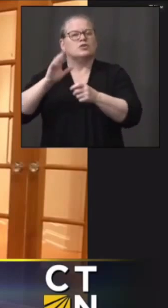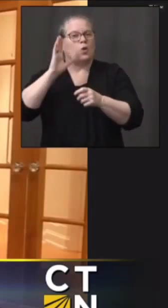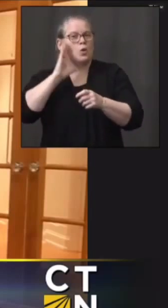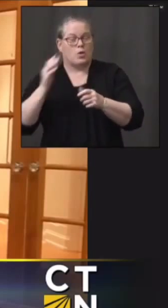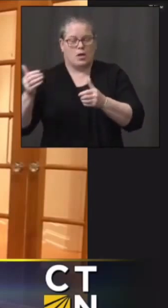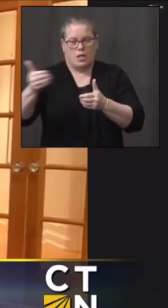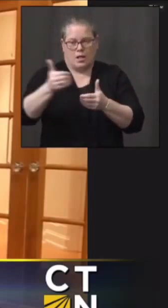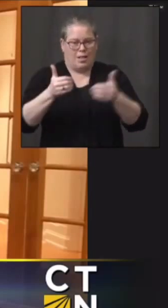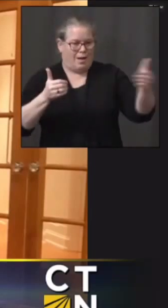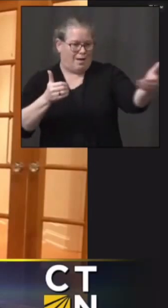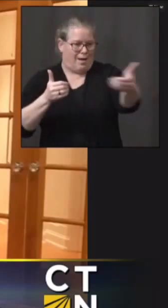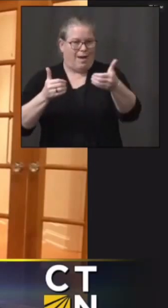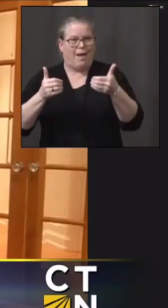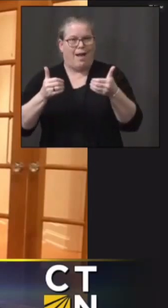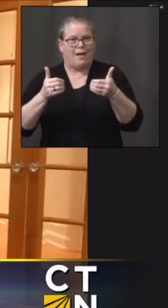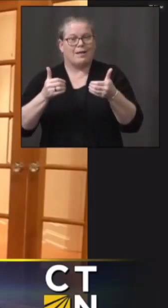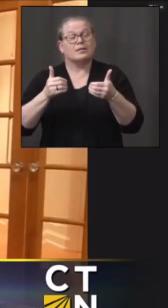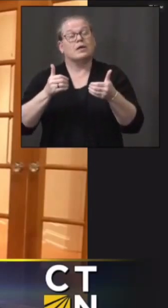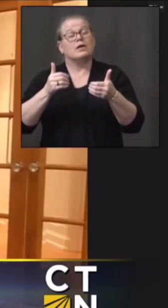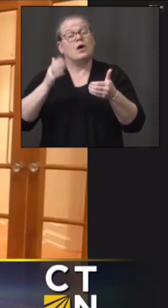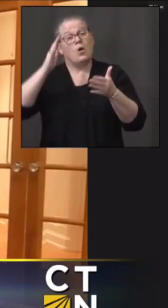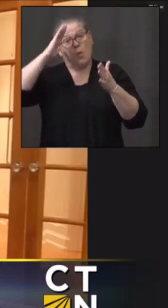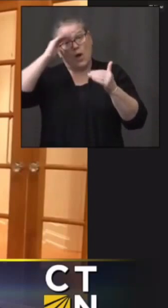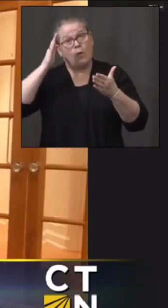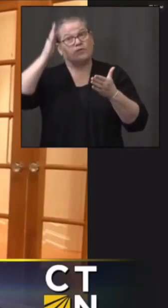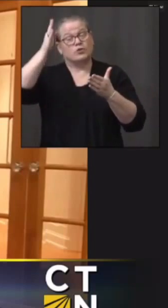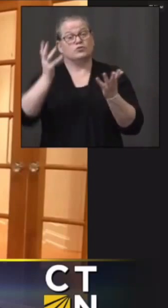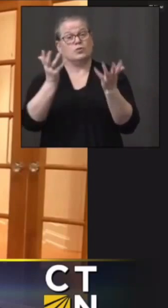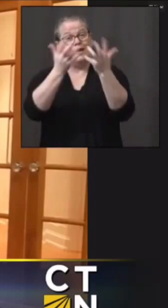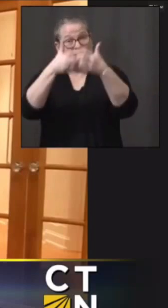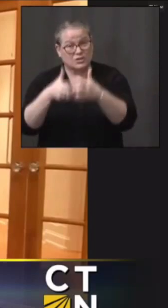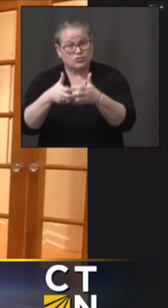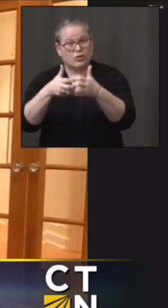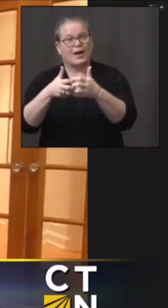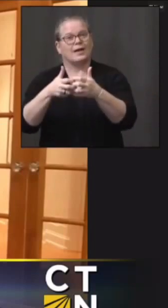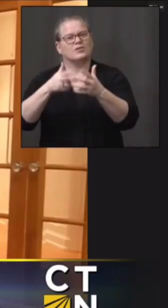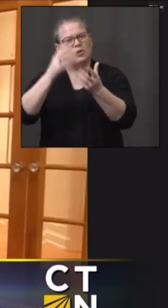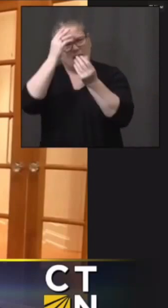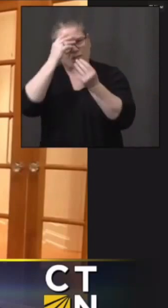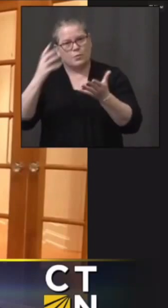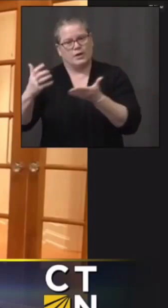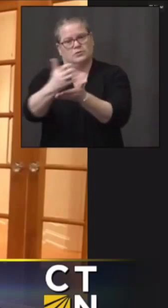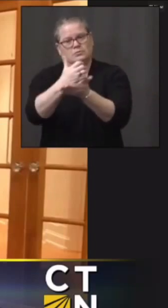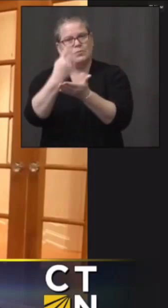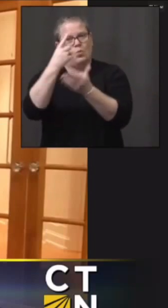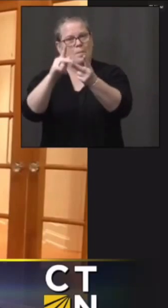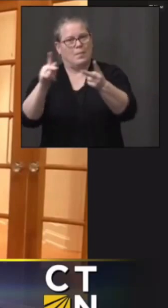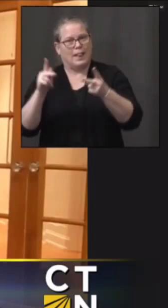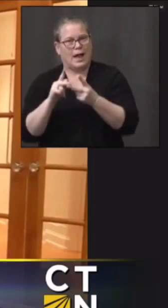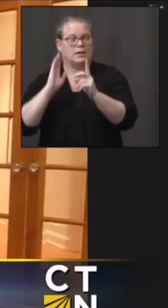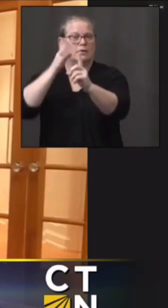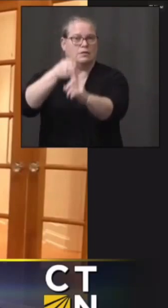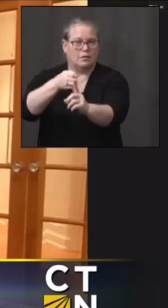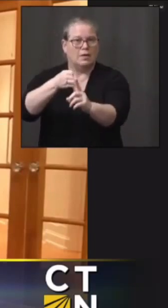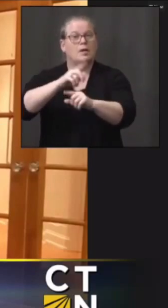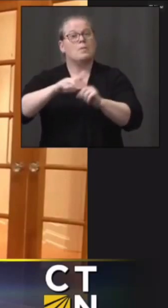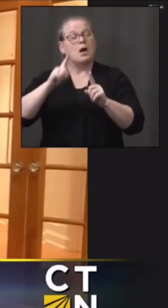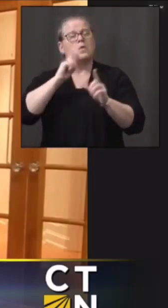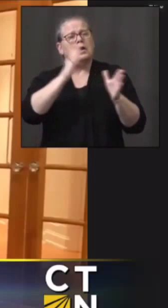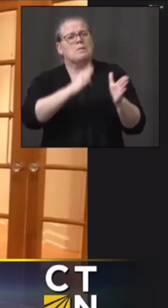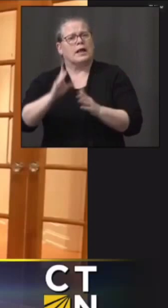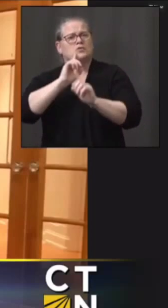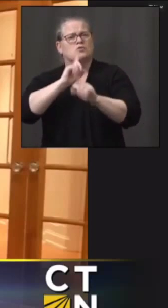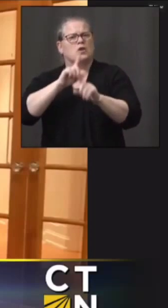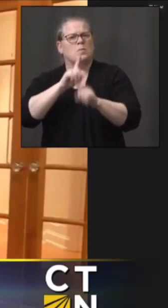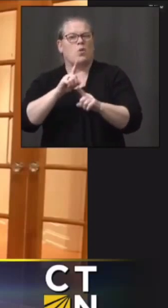systems. We're looking to integrate those two so that we can bring it all together in one place. But we do plan to report on a regular basis, probably in each one